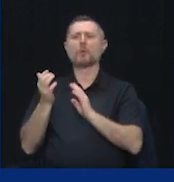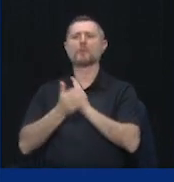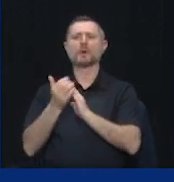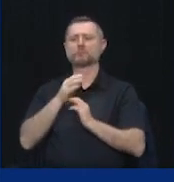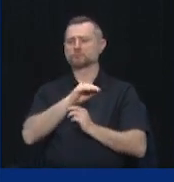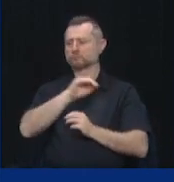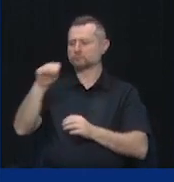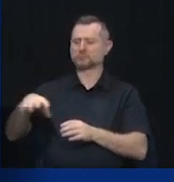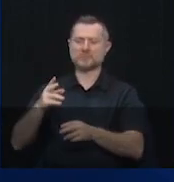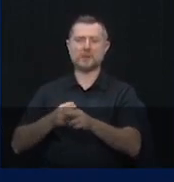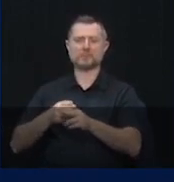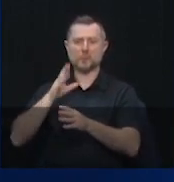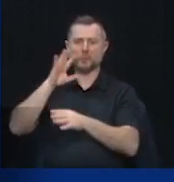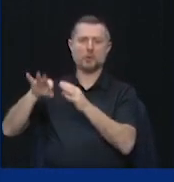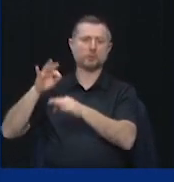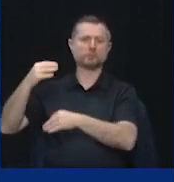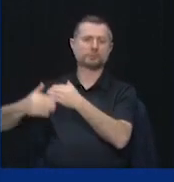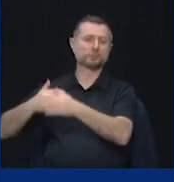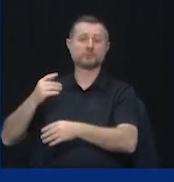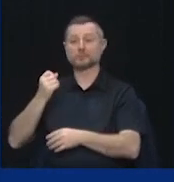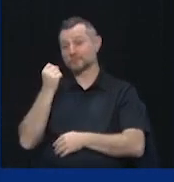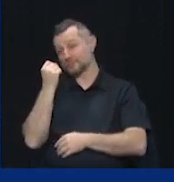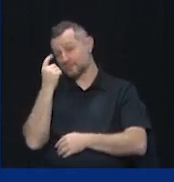the vaccine earlier,